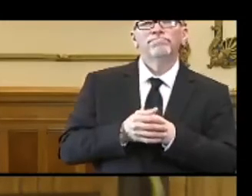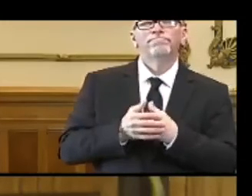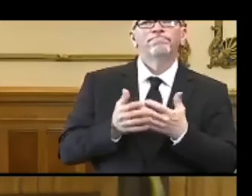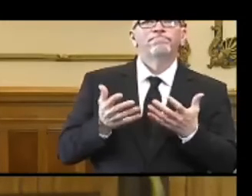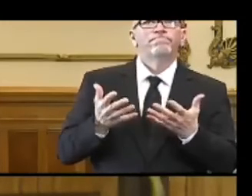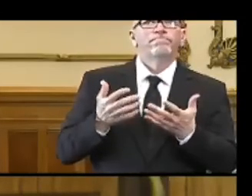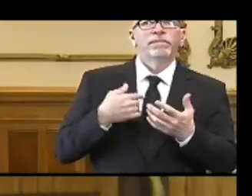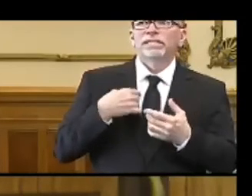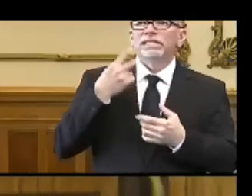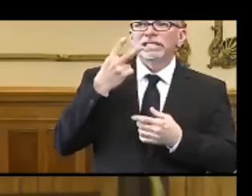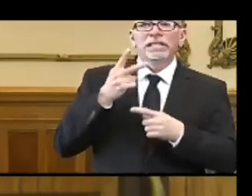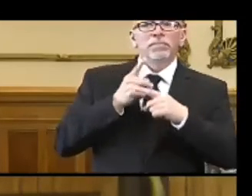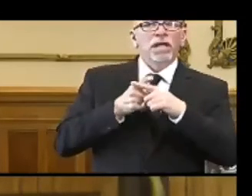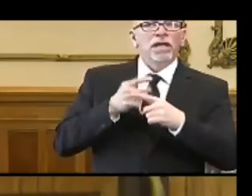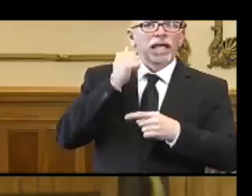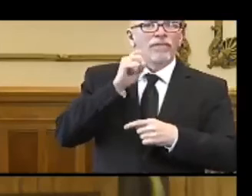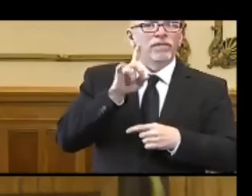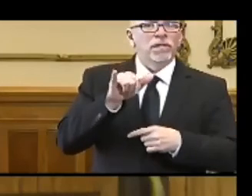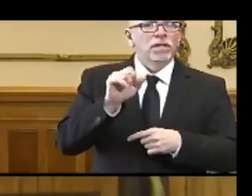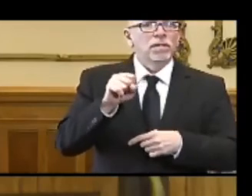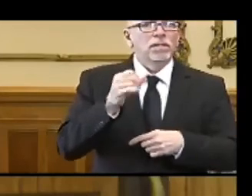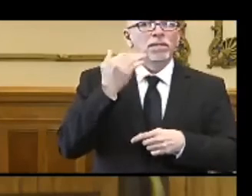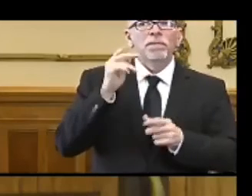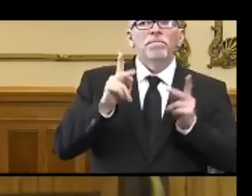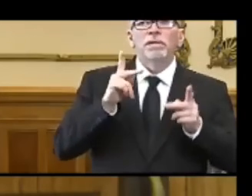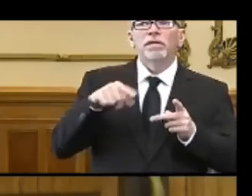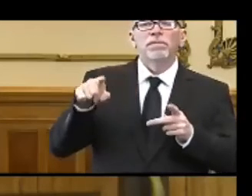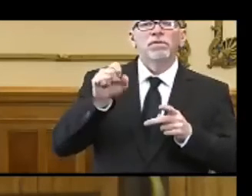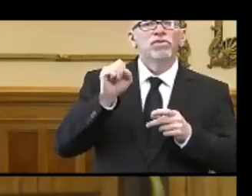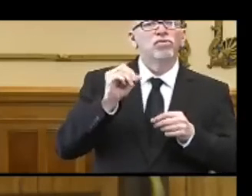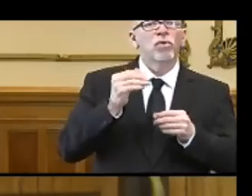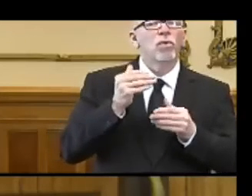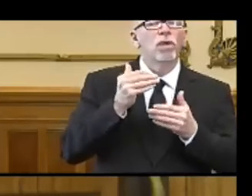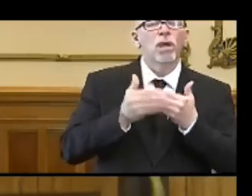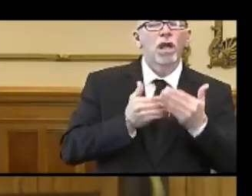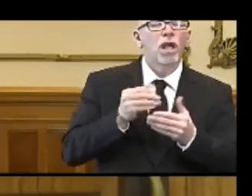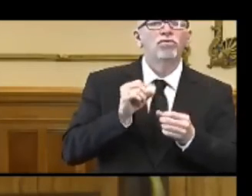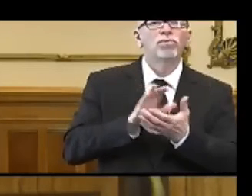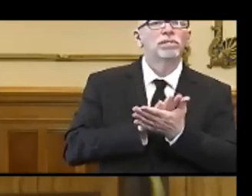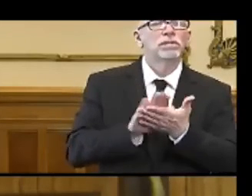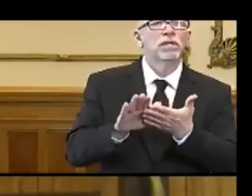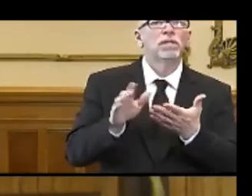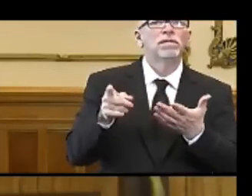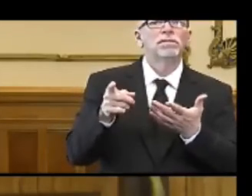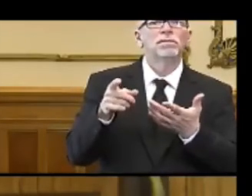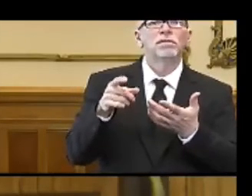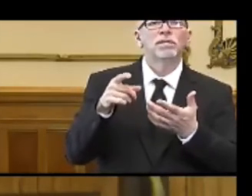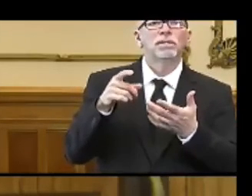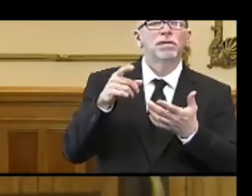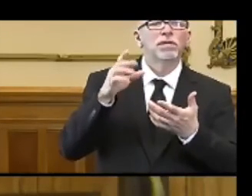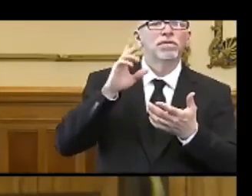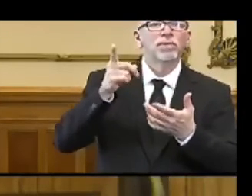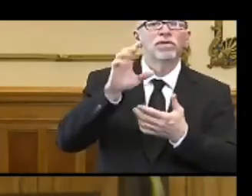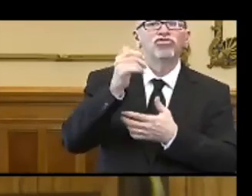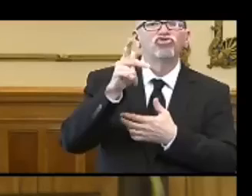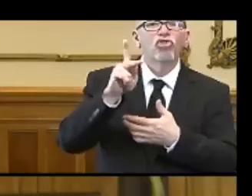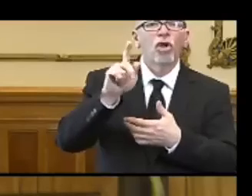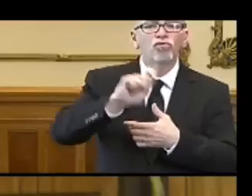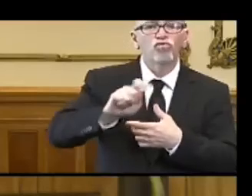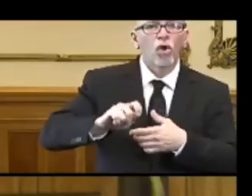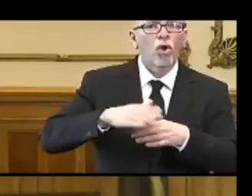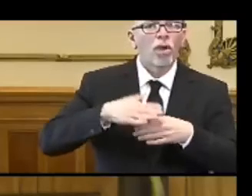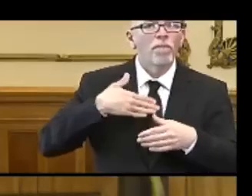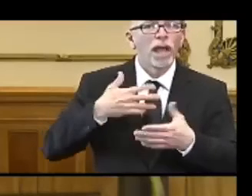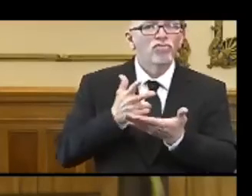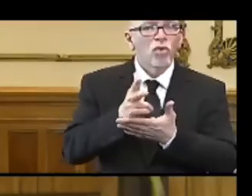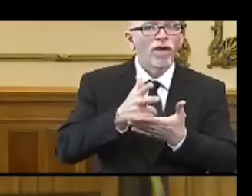I see positive things every day because people are so kind to come and put chalk drawings on my driveway